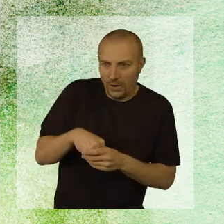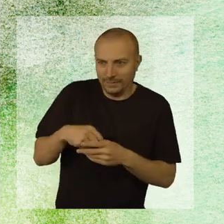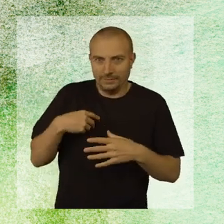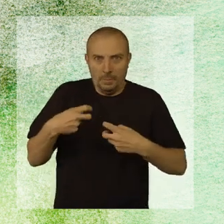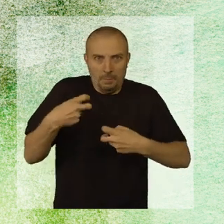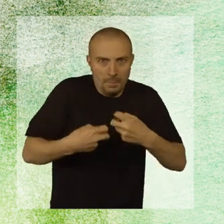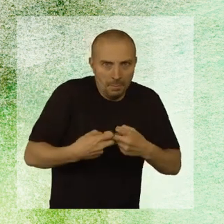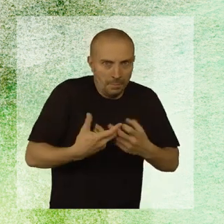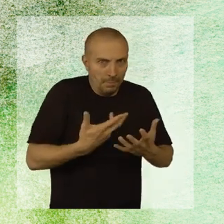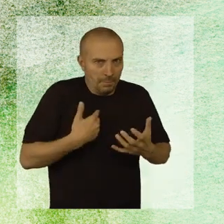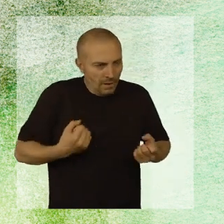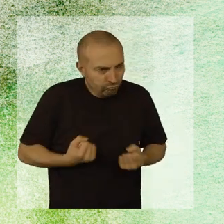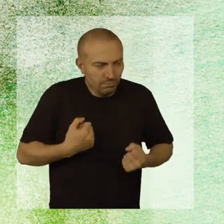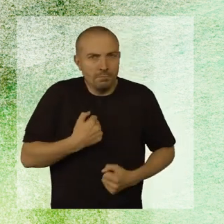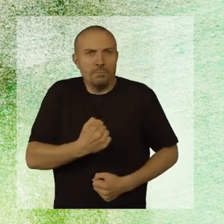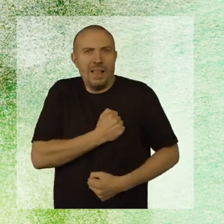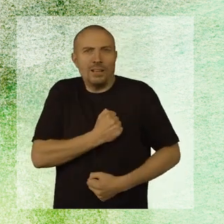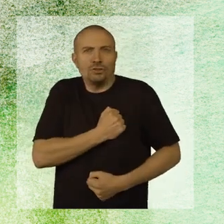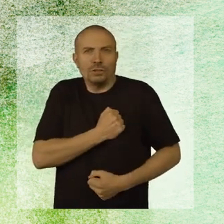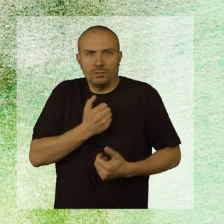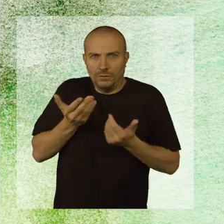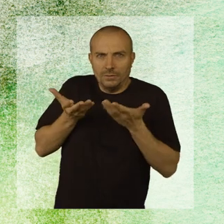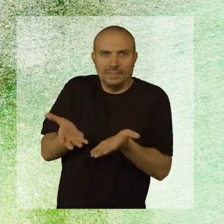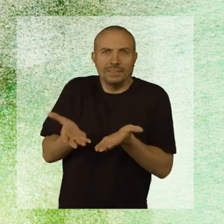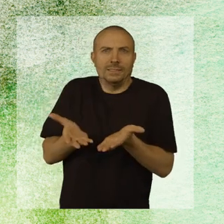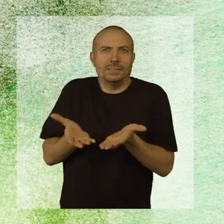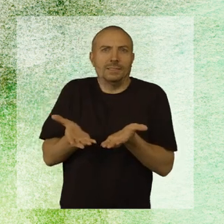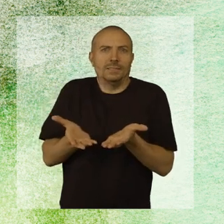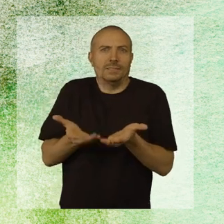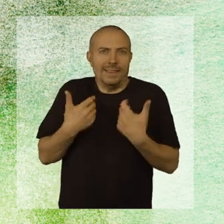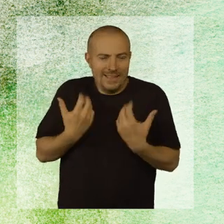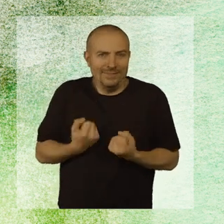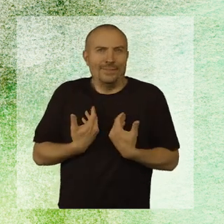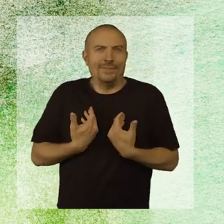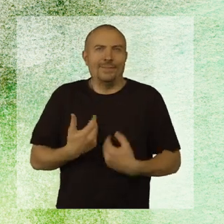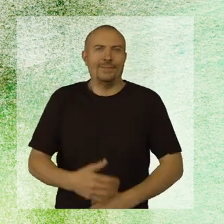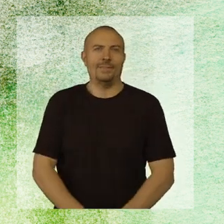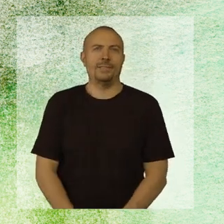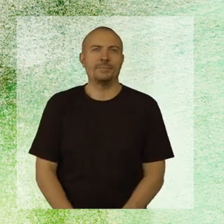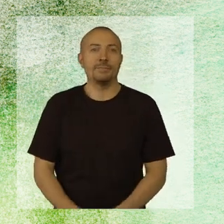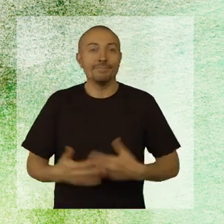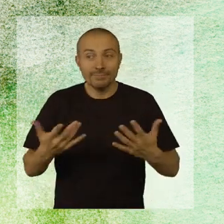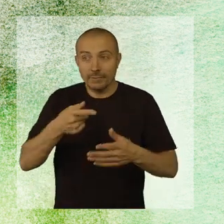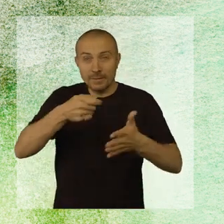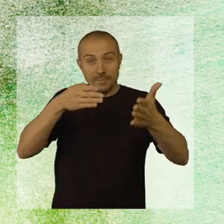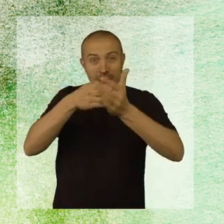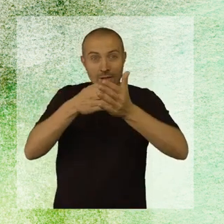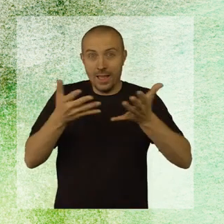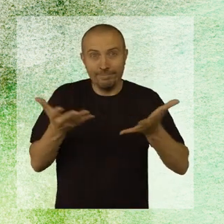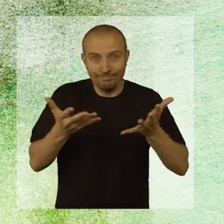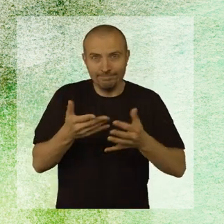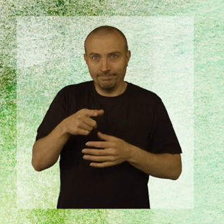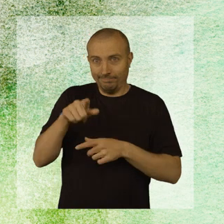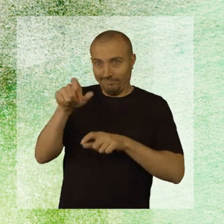climate change, so I involve myself in those problems because I have a passion for it.